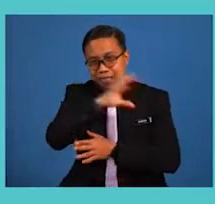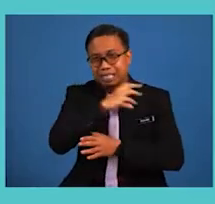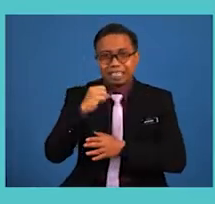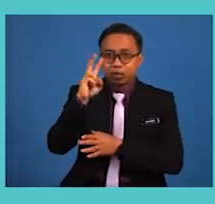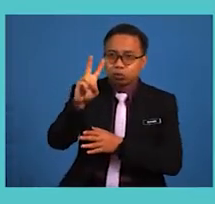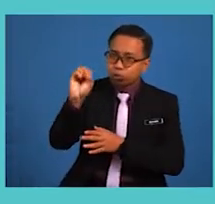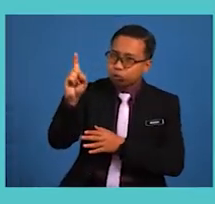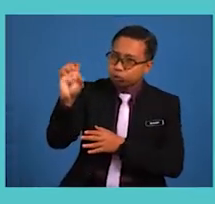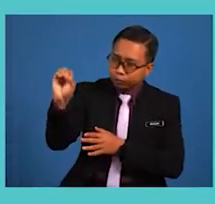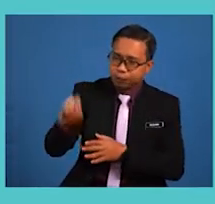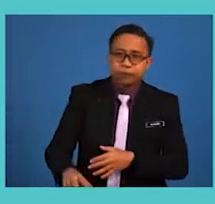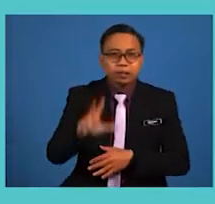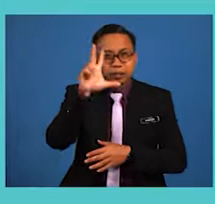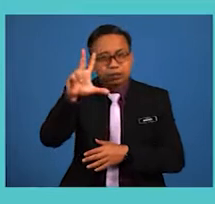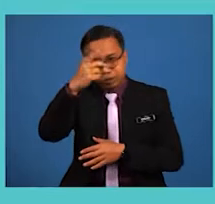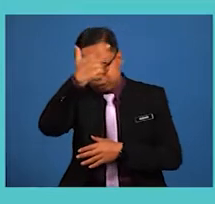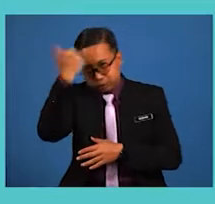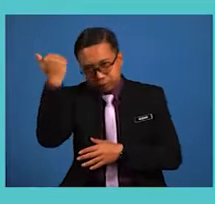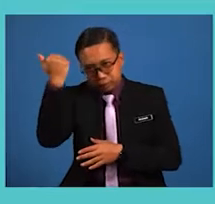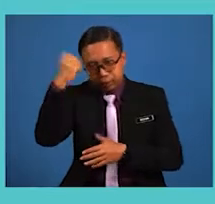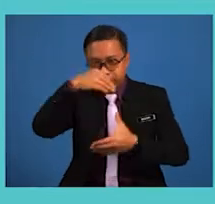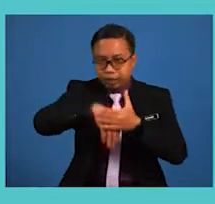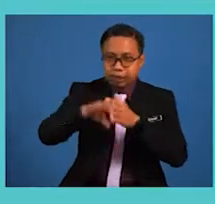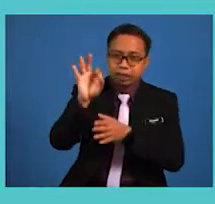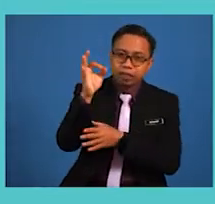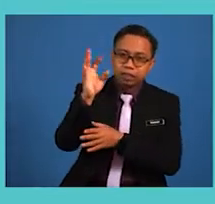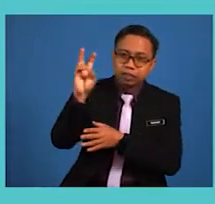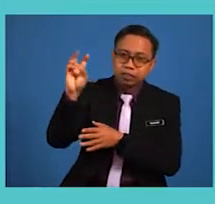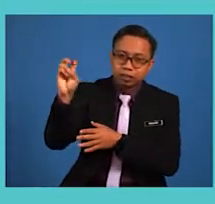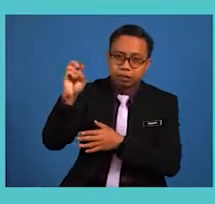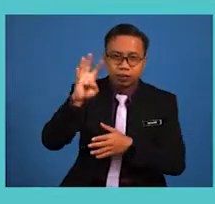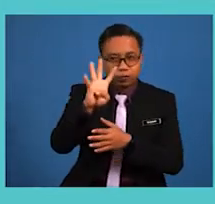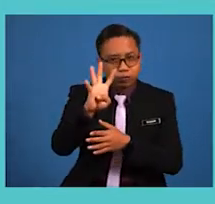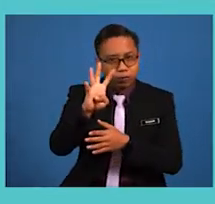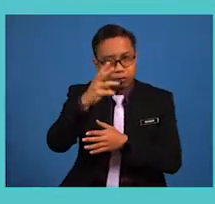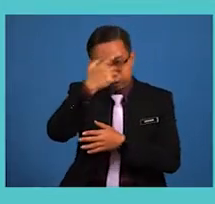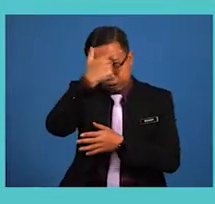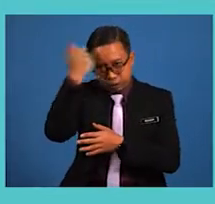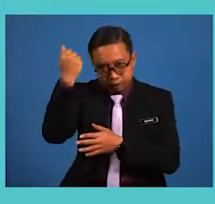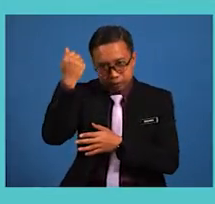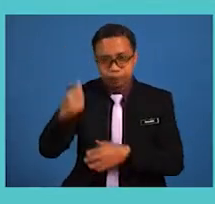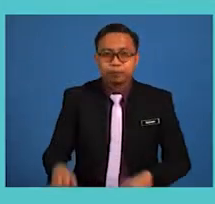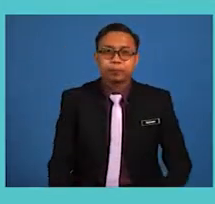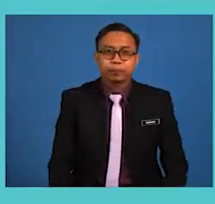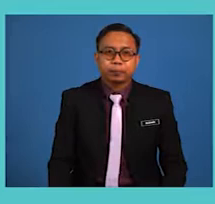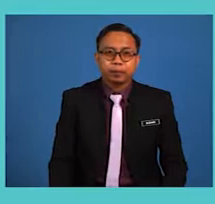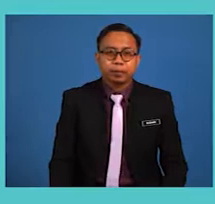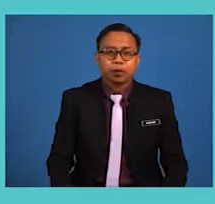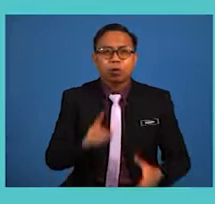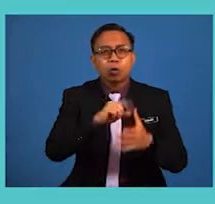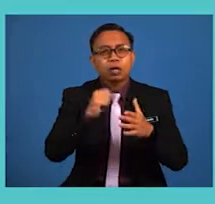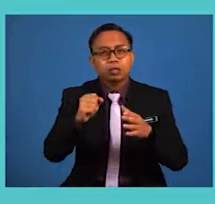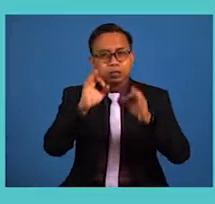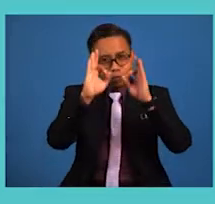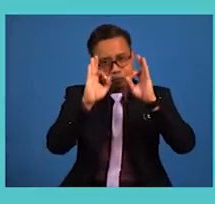2010? There are 3 reasons in 1970 and 4 reasons in 2010, right? What